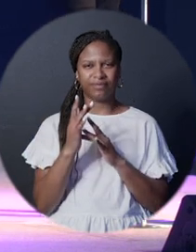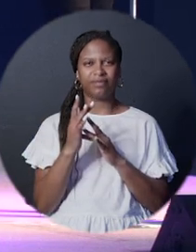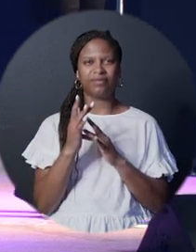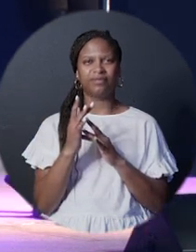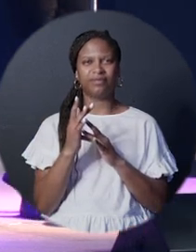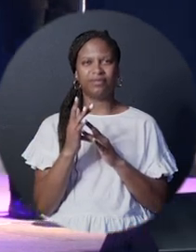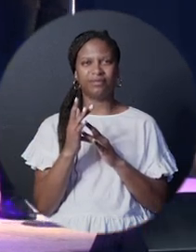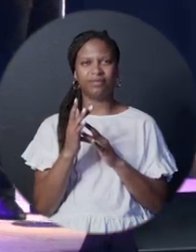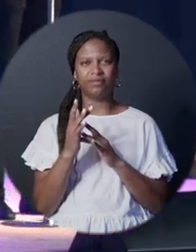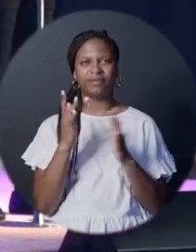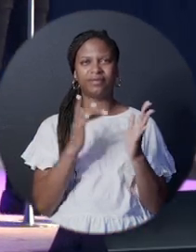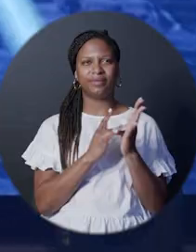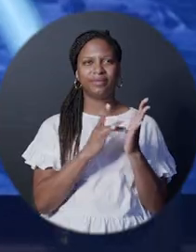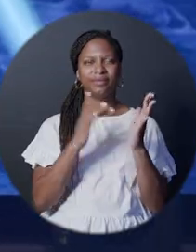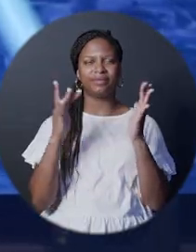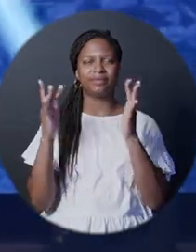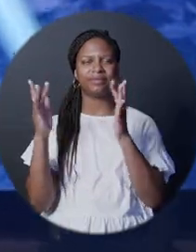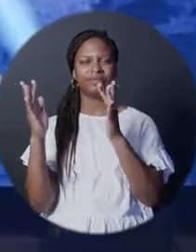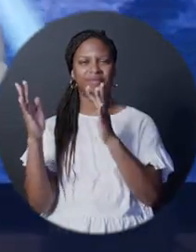Jesus.